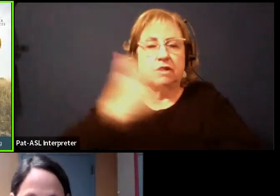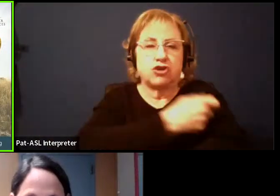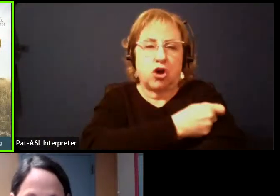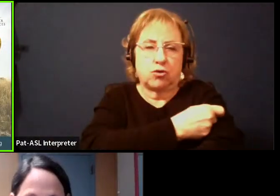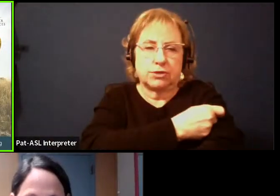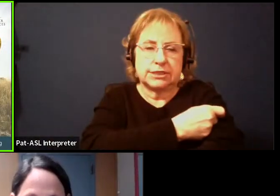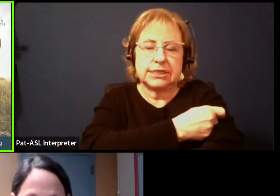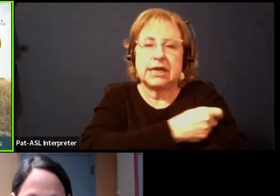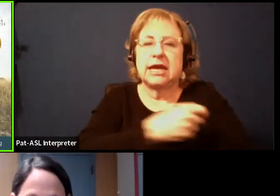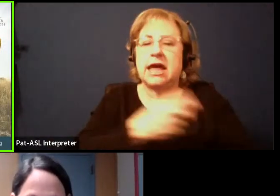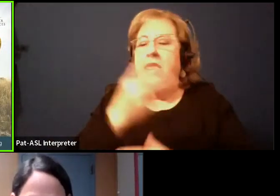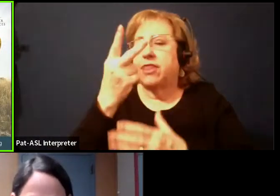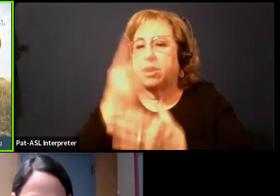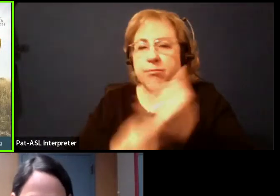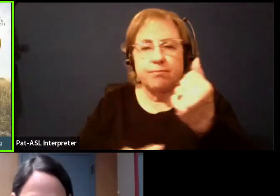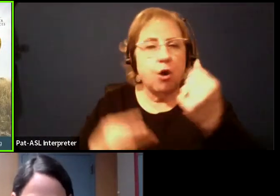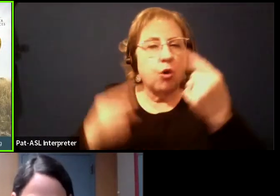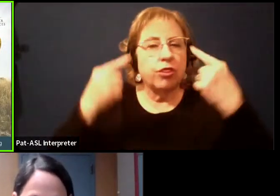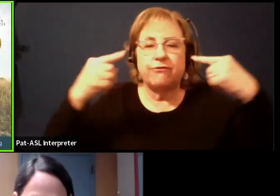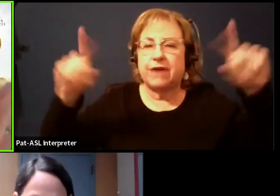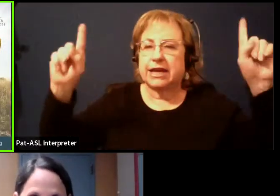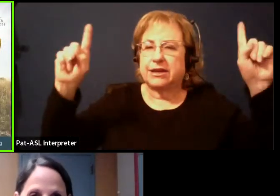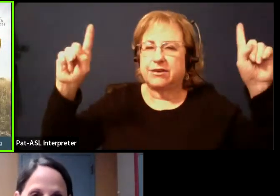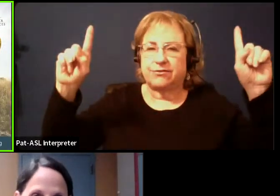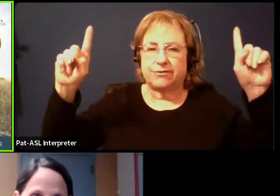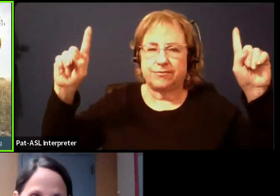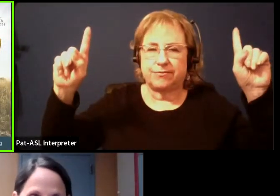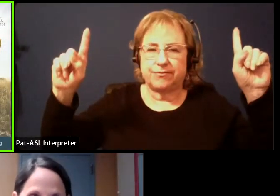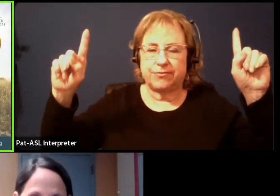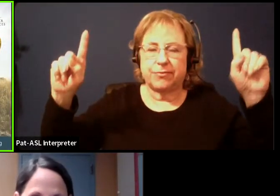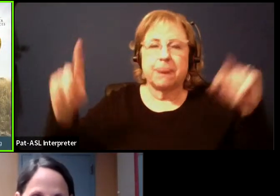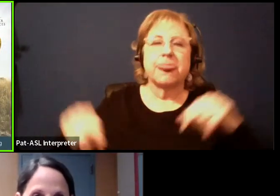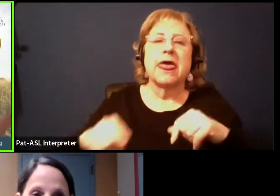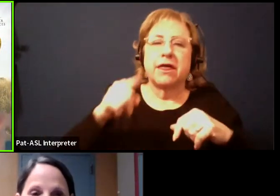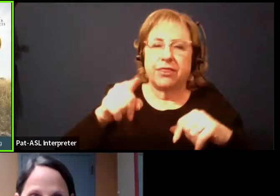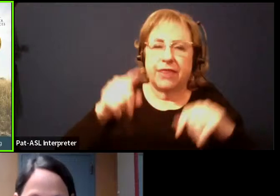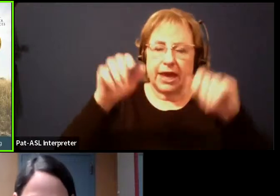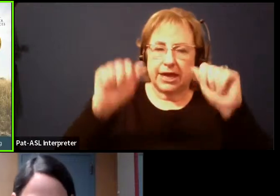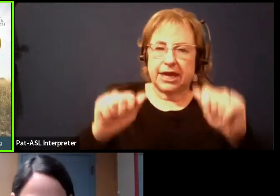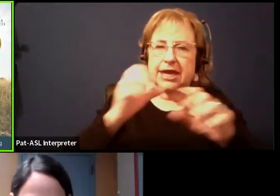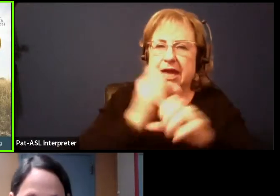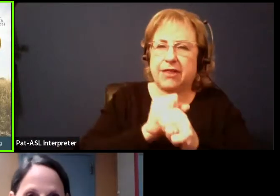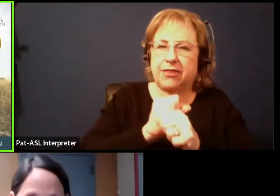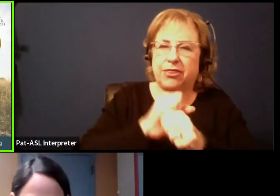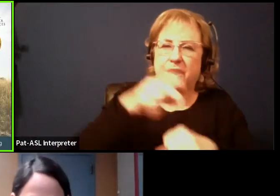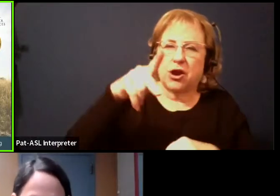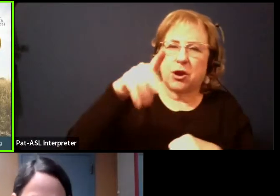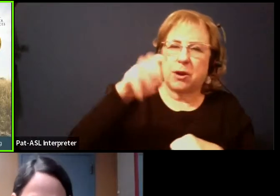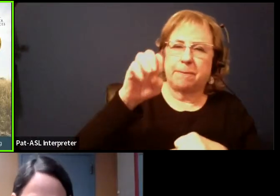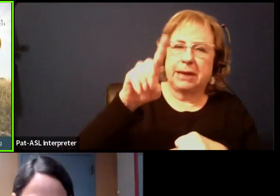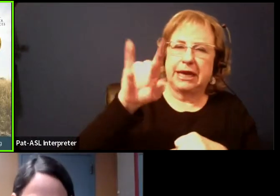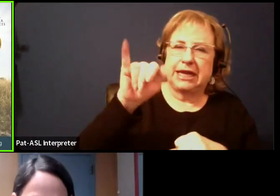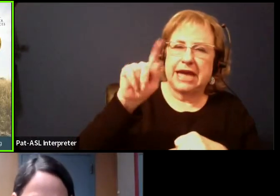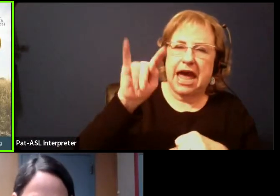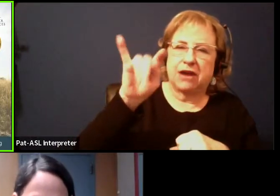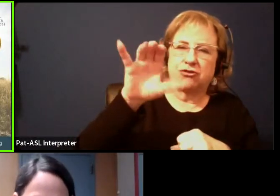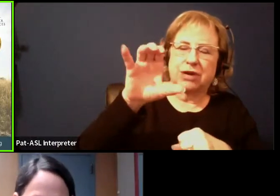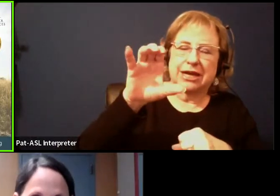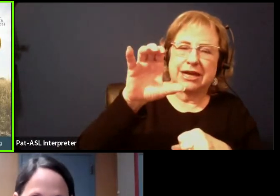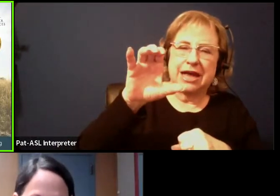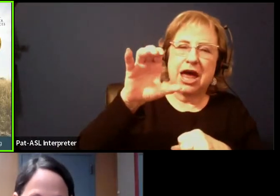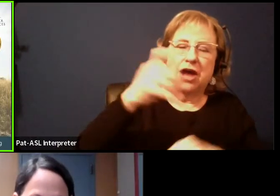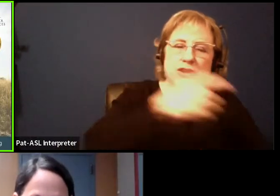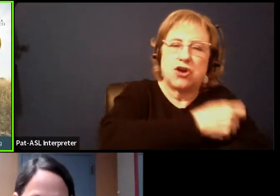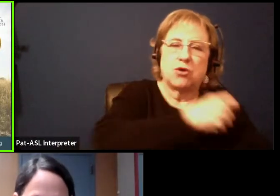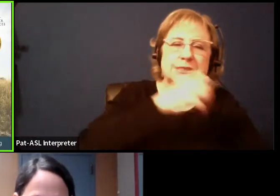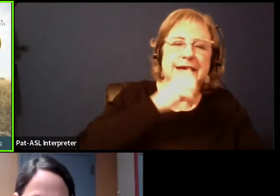If their birthday falls in between their 2 doses, they could get their pediatric dose when they're 11 and then come and get their second dose,